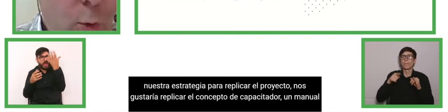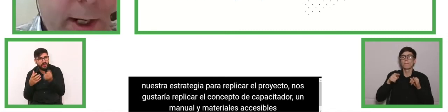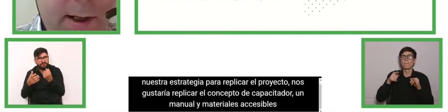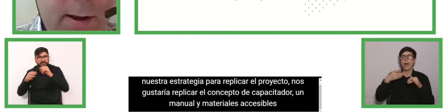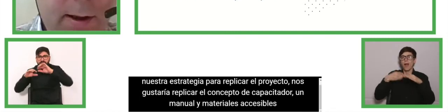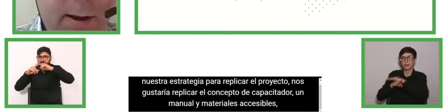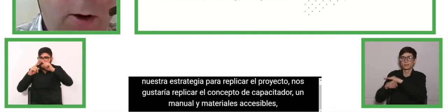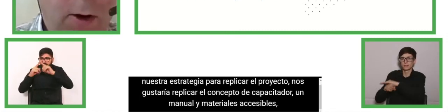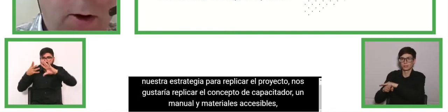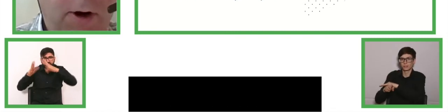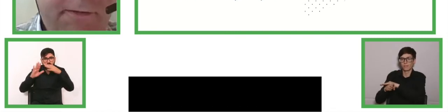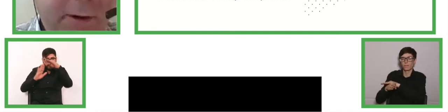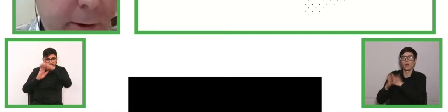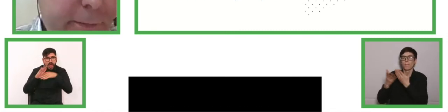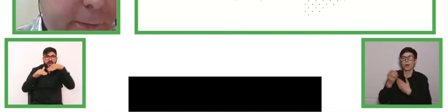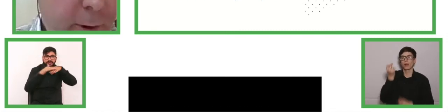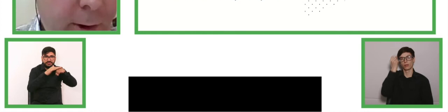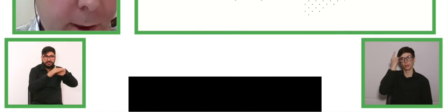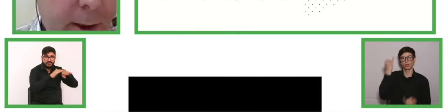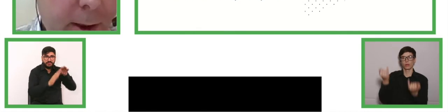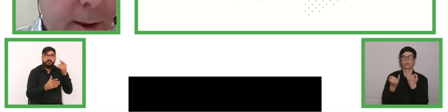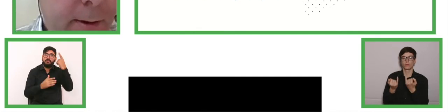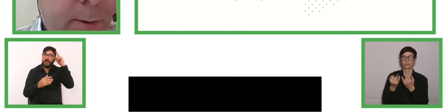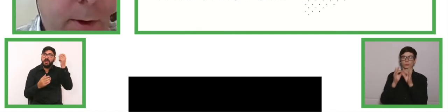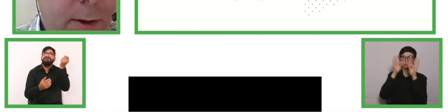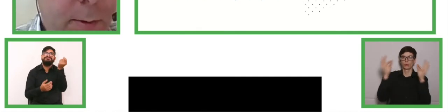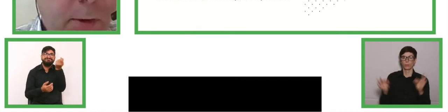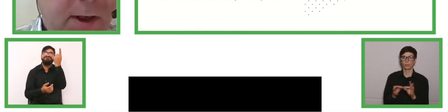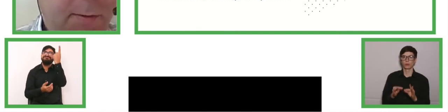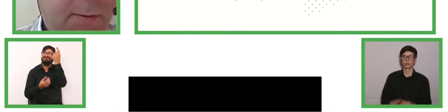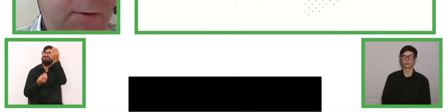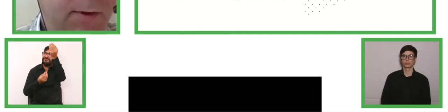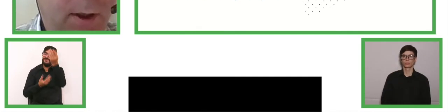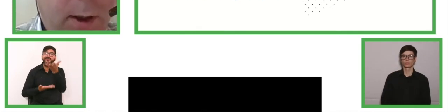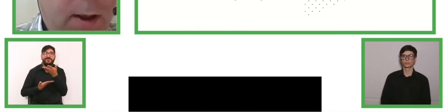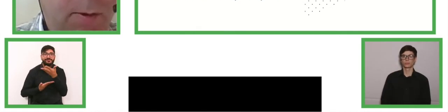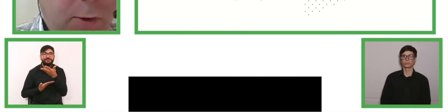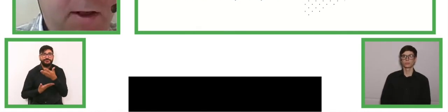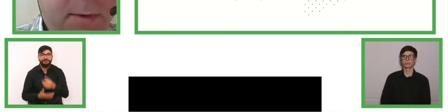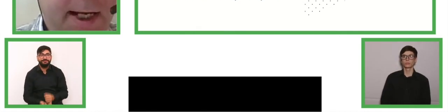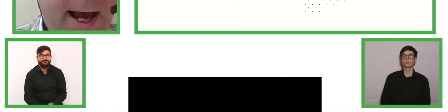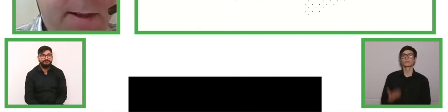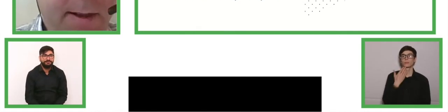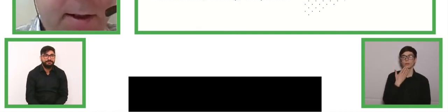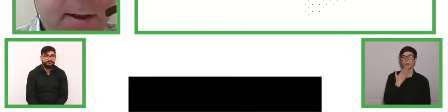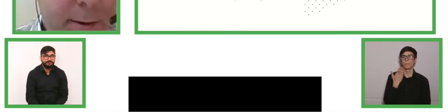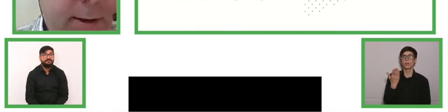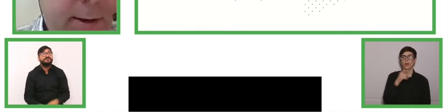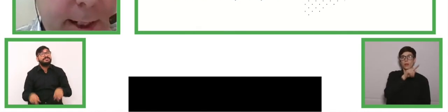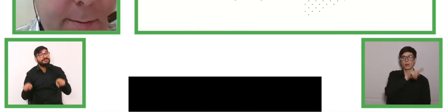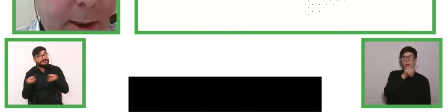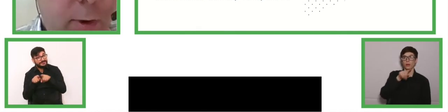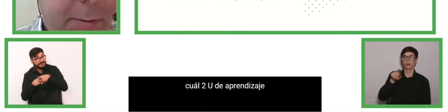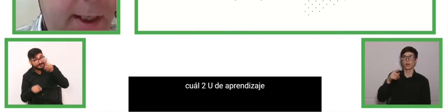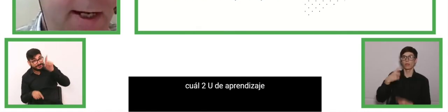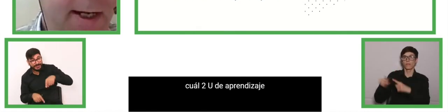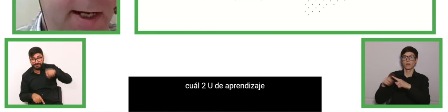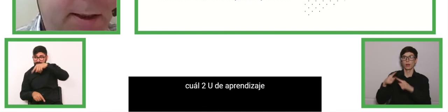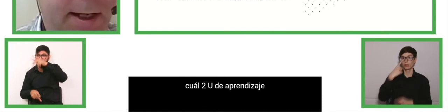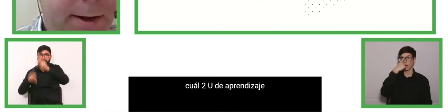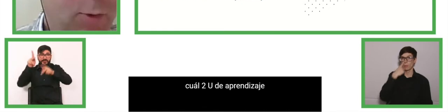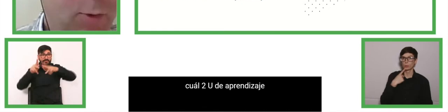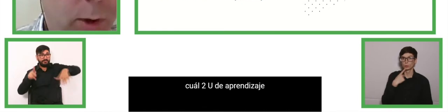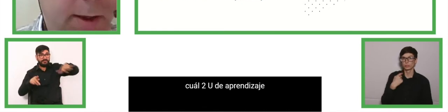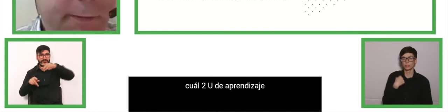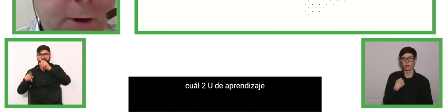We also offer for the museums a museum academy that can be replicated, and